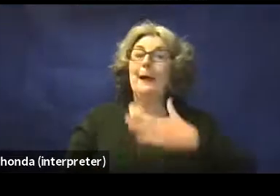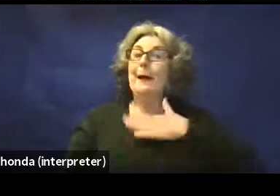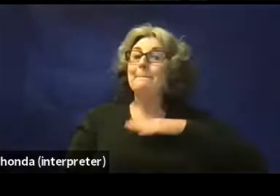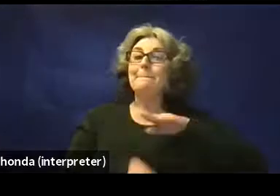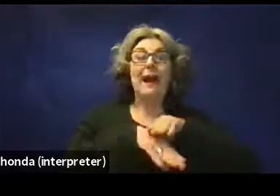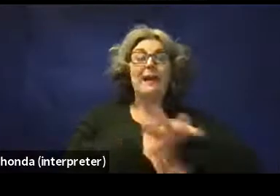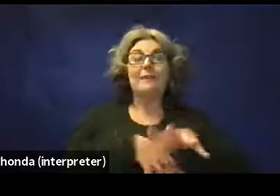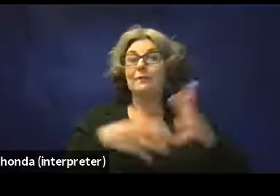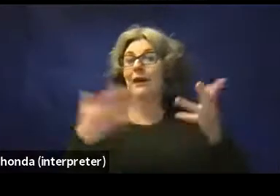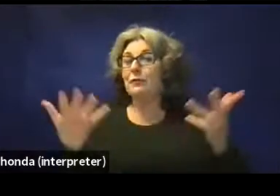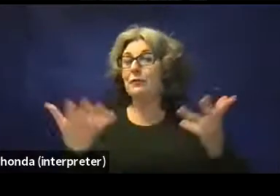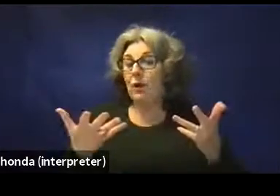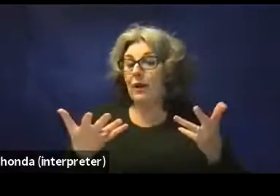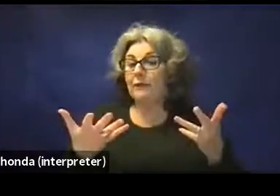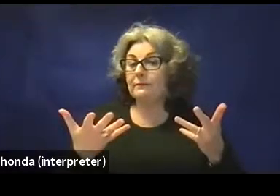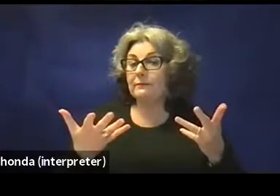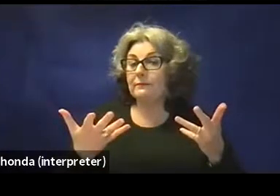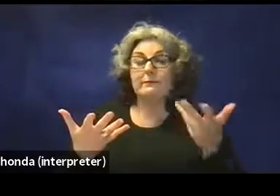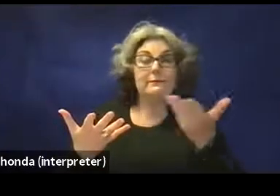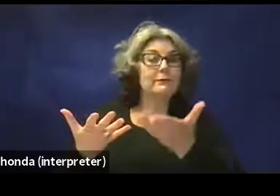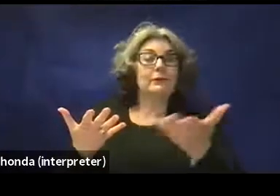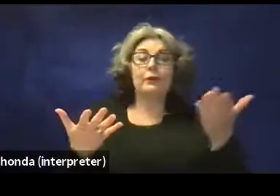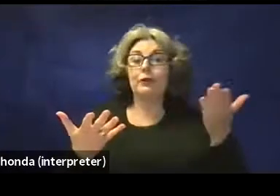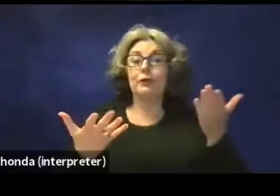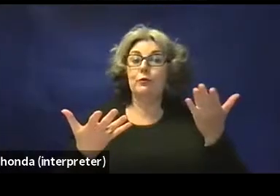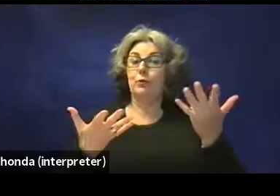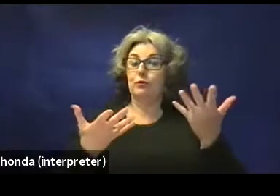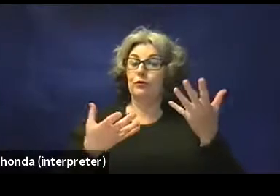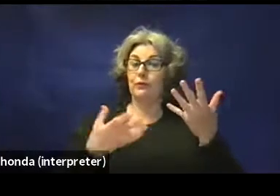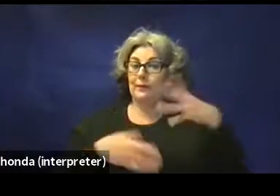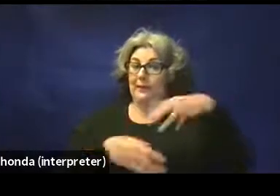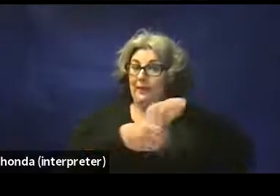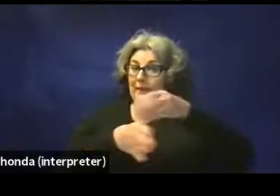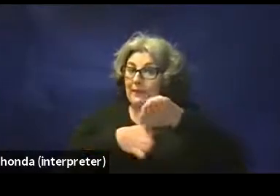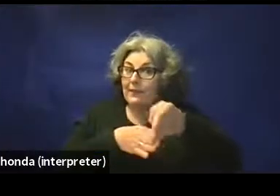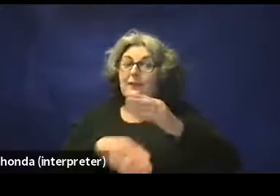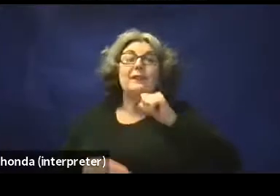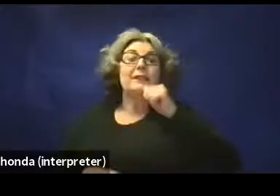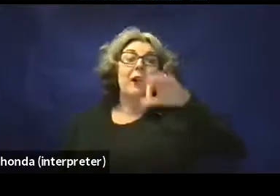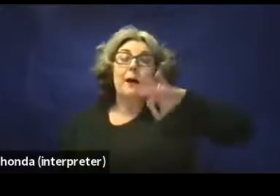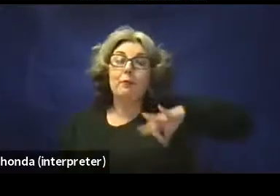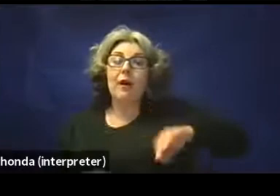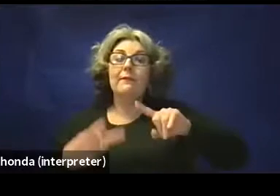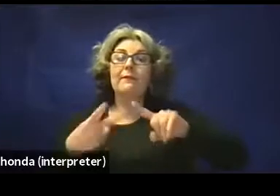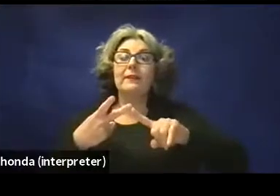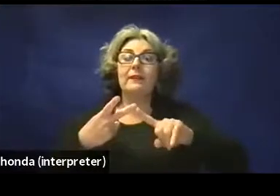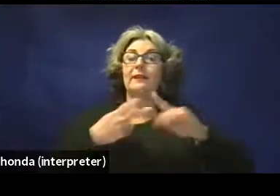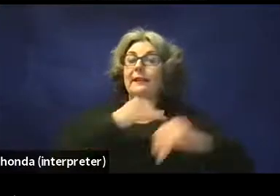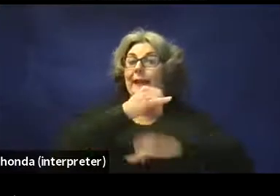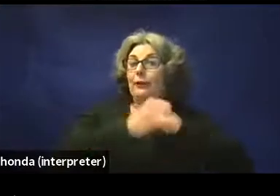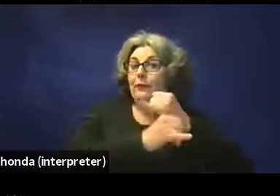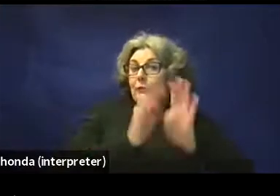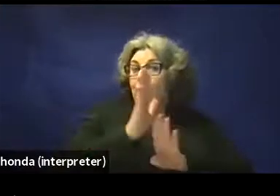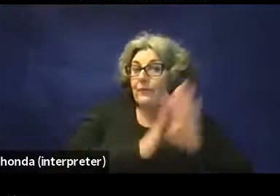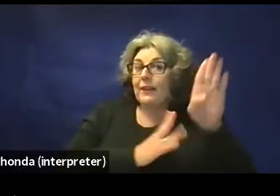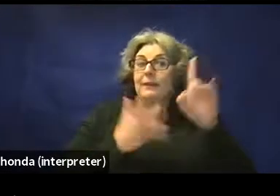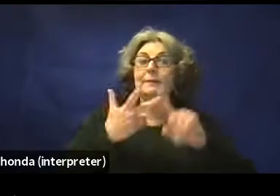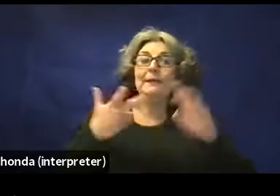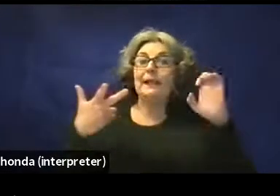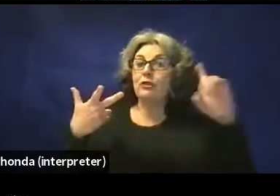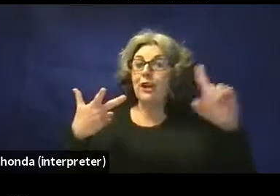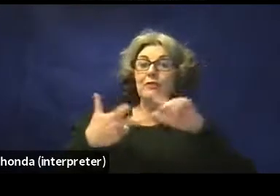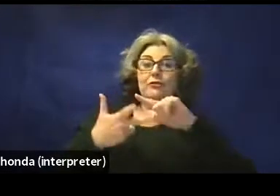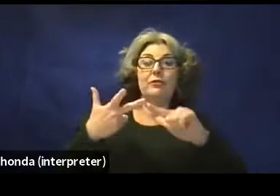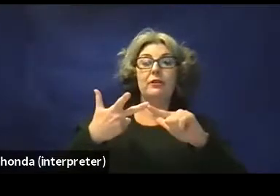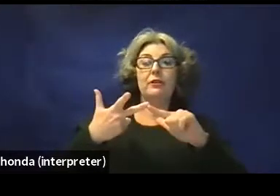advice for anyone looking to enter this field, whether it's nonprofit, whether it's international development, whether it's education,